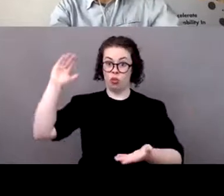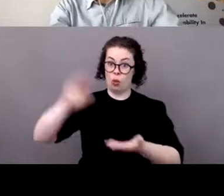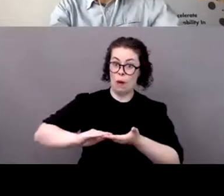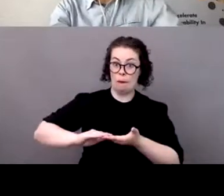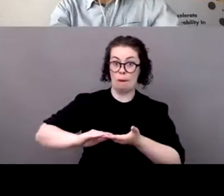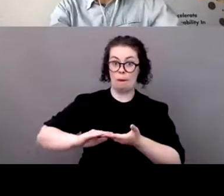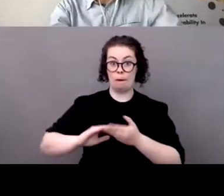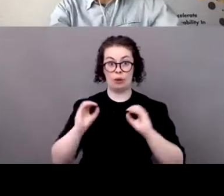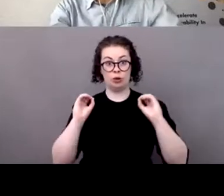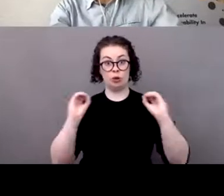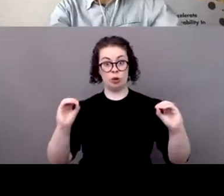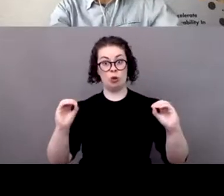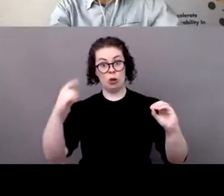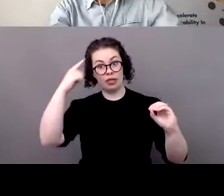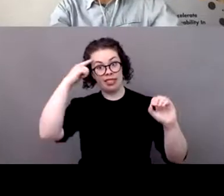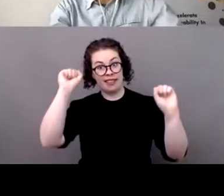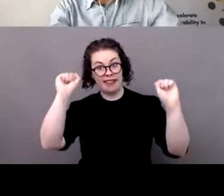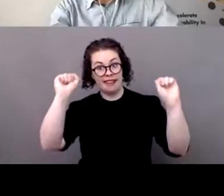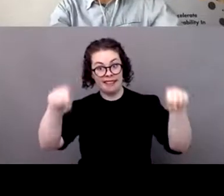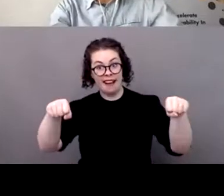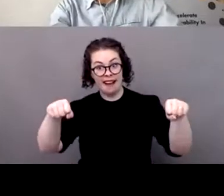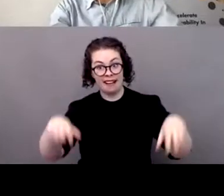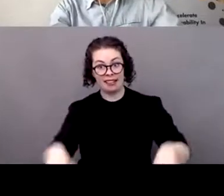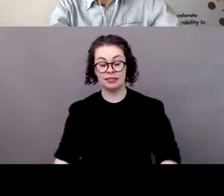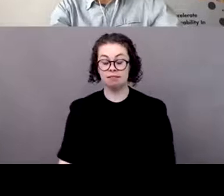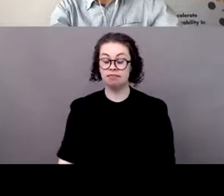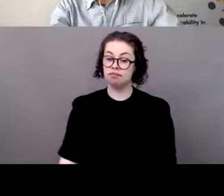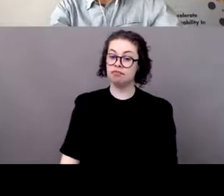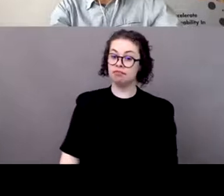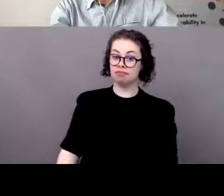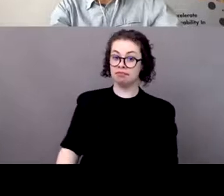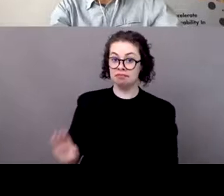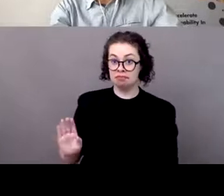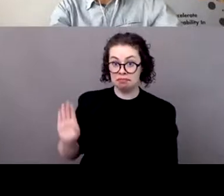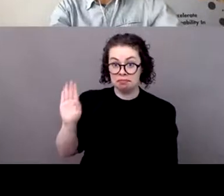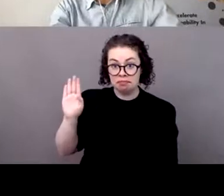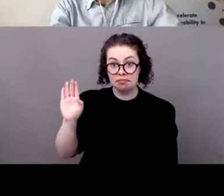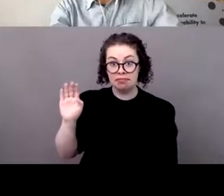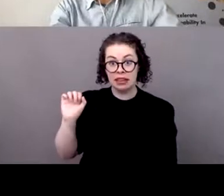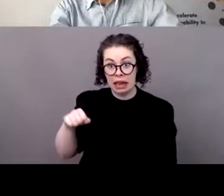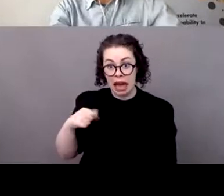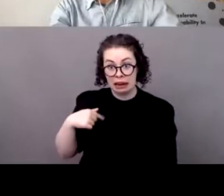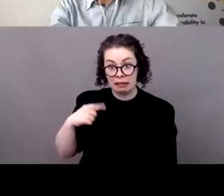I had the microphone, sorry, so I can start with that. I don't know if that's okay for you.